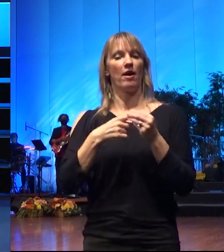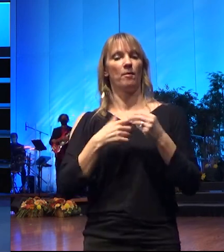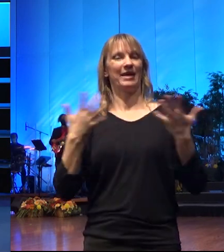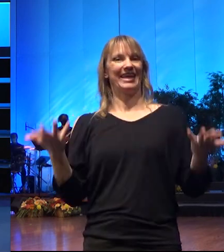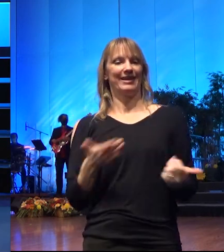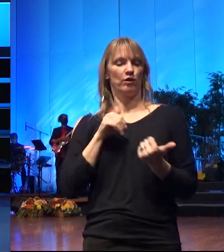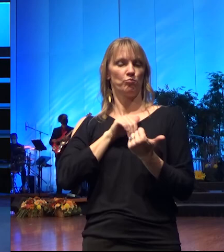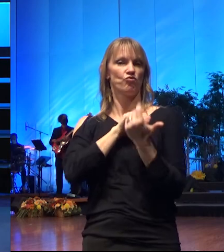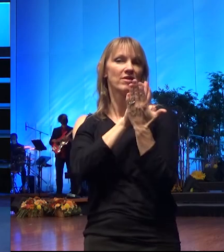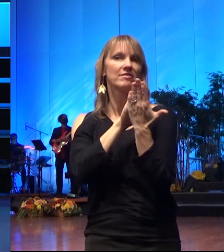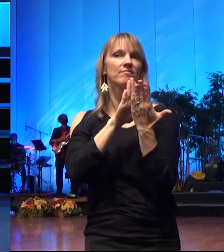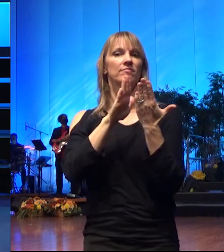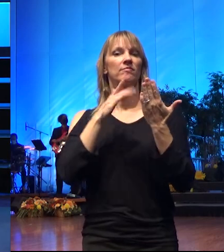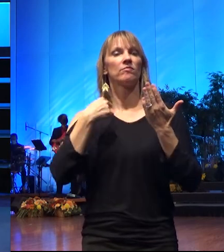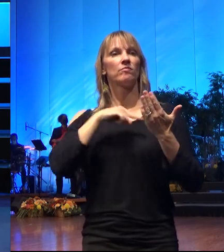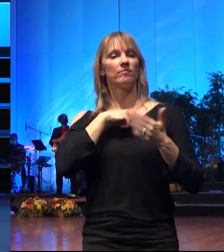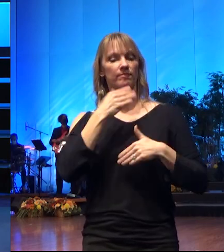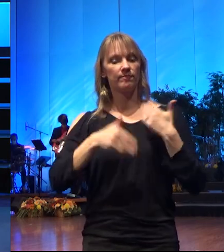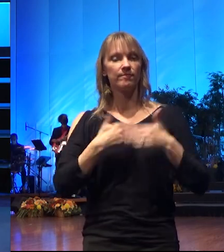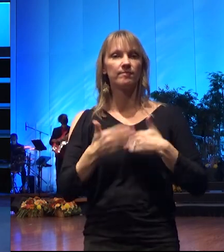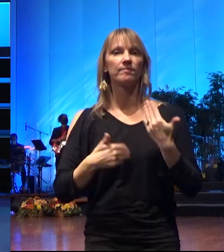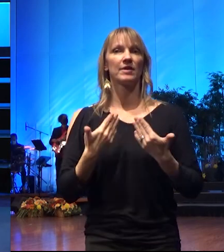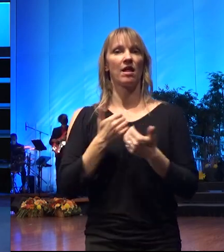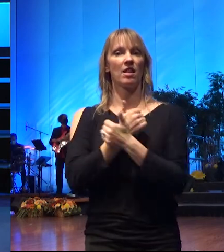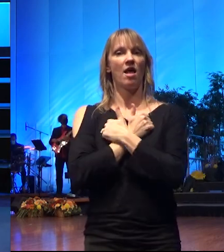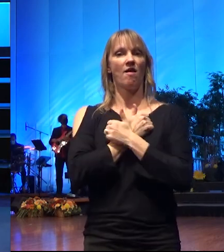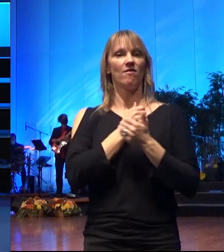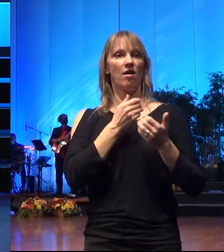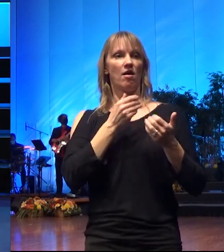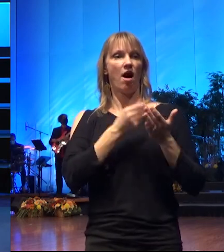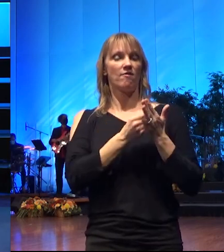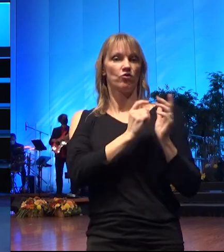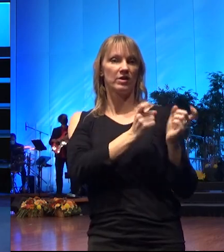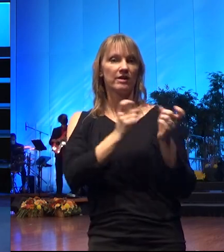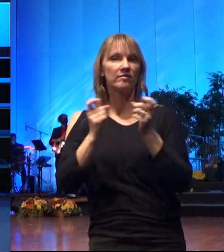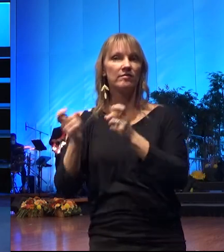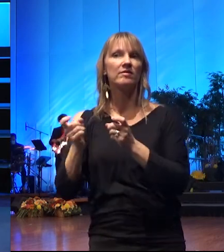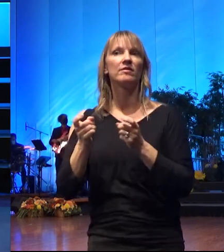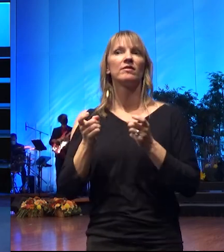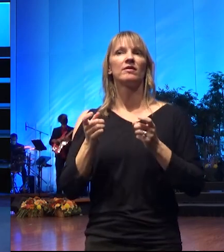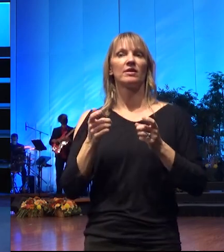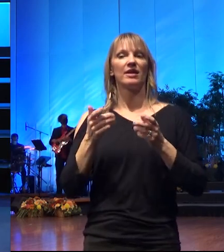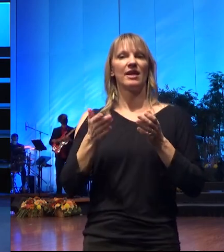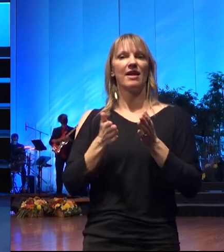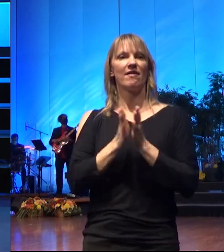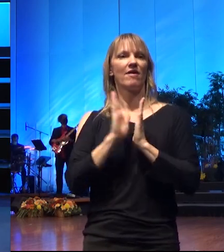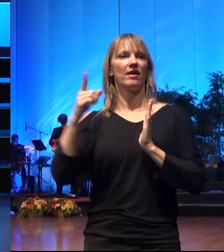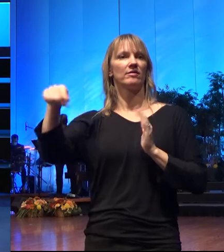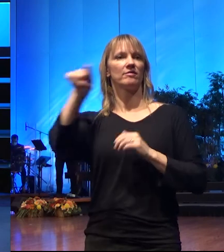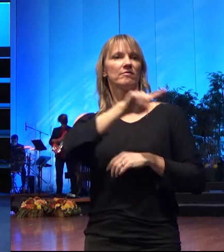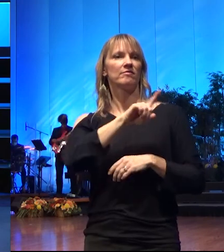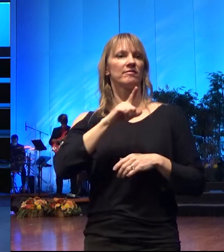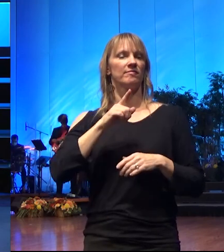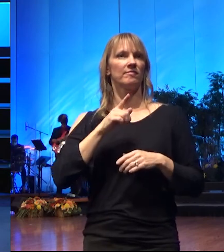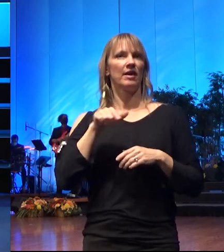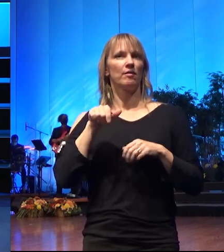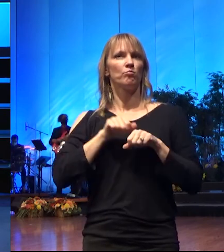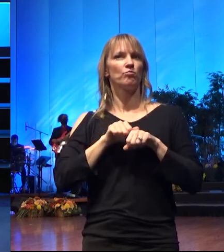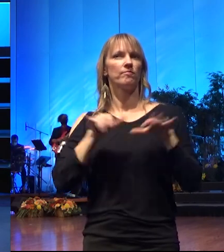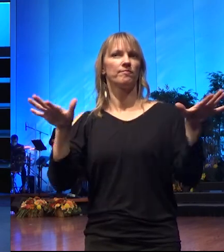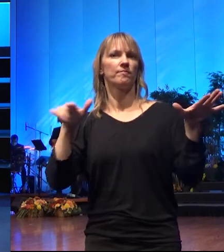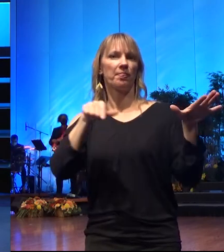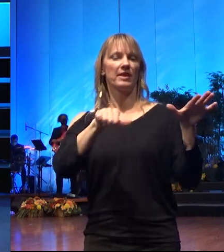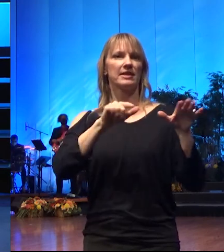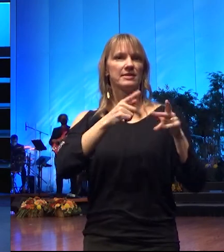of gratitude for the good that flows through our life. If you are giving, you can do so by texting to give. You can go to the website. You can drop a check